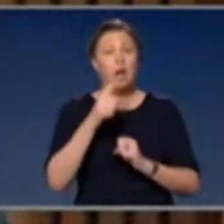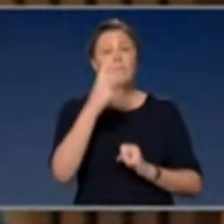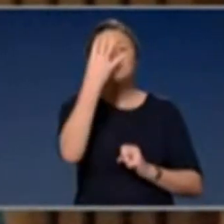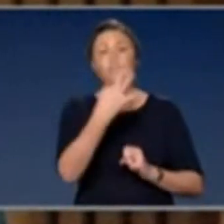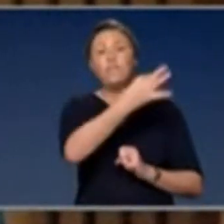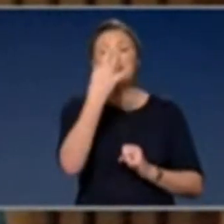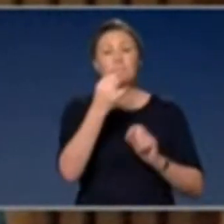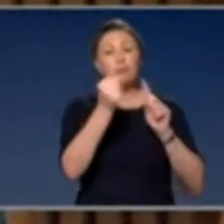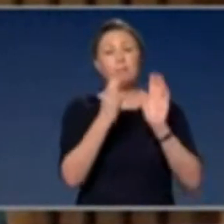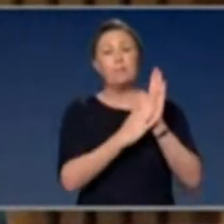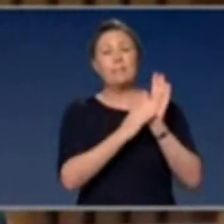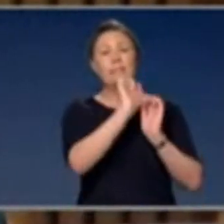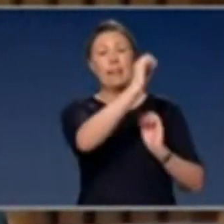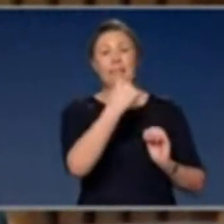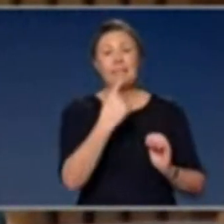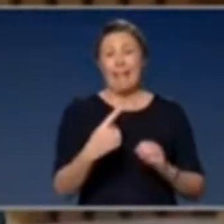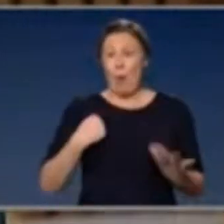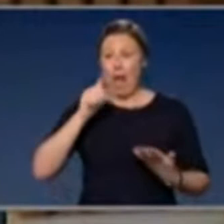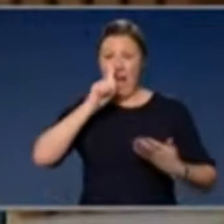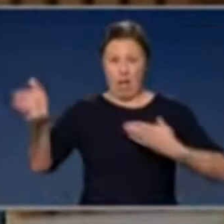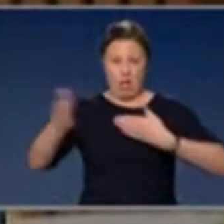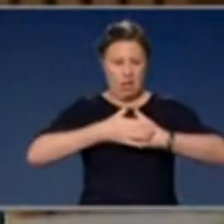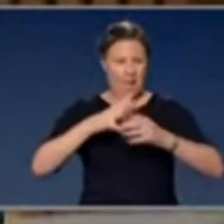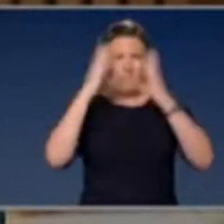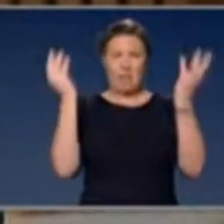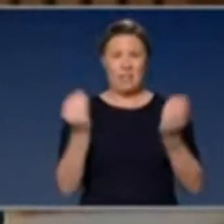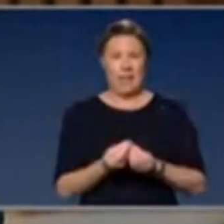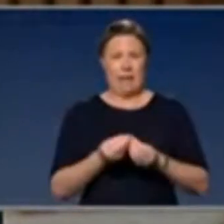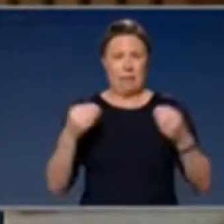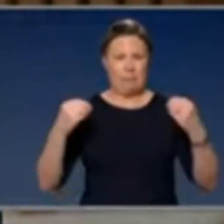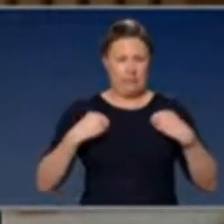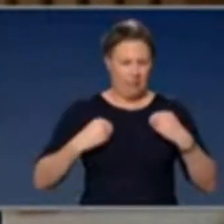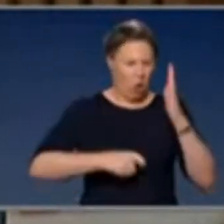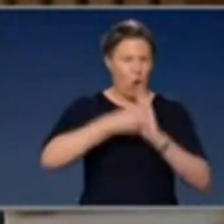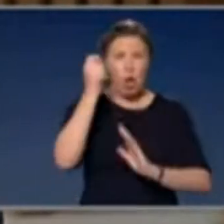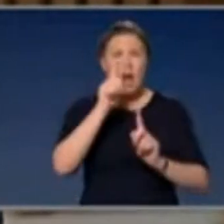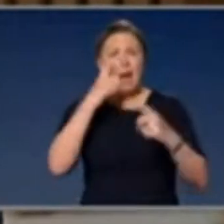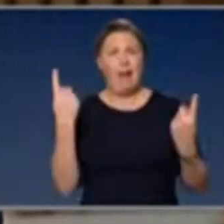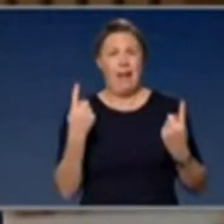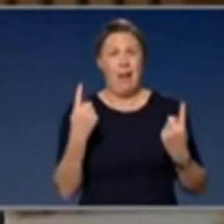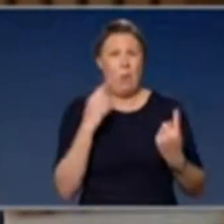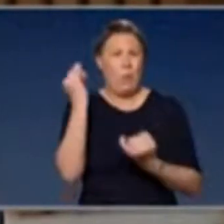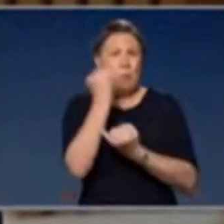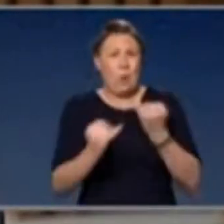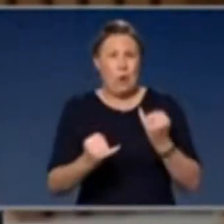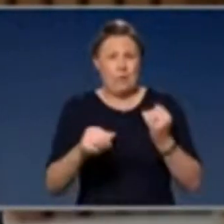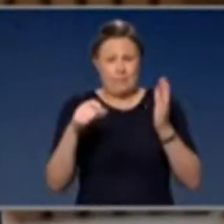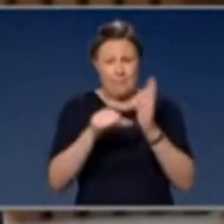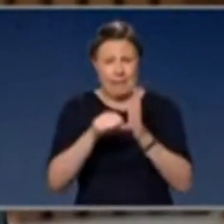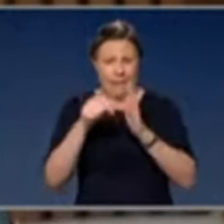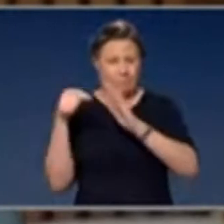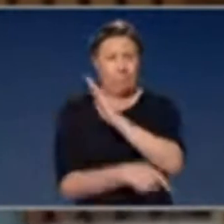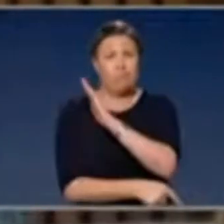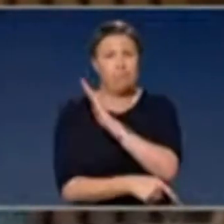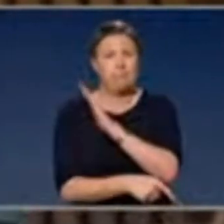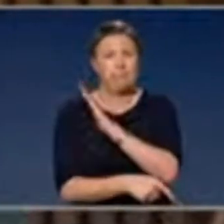Emmanuel Macron says we can't shut down the country because the collateral damage of lockdown is considerable. Zero risks never